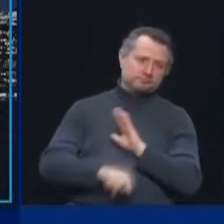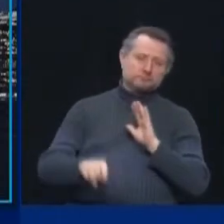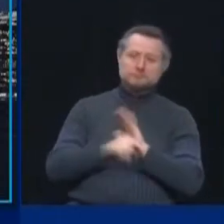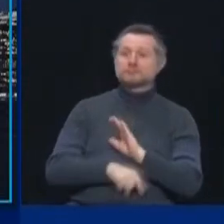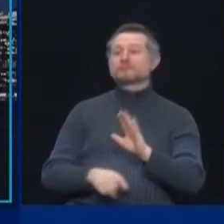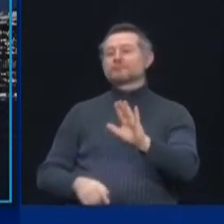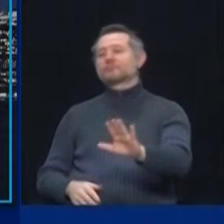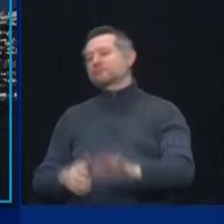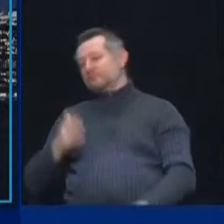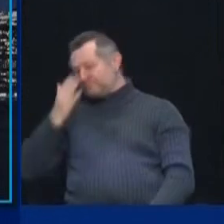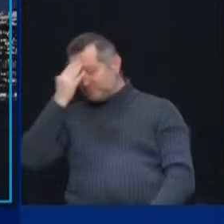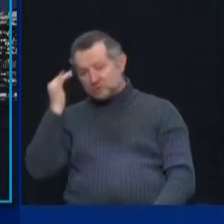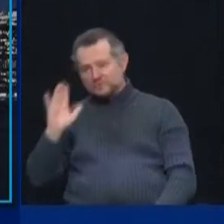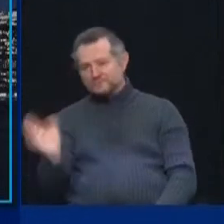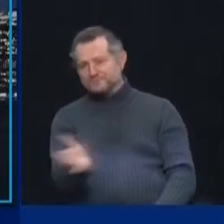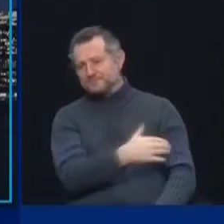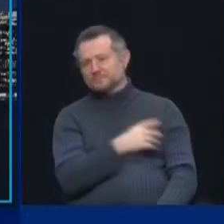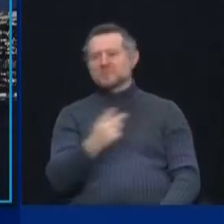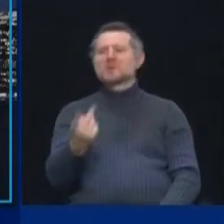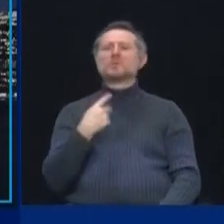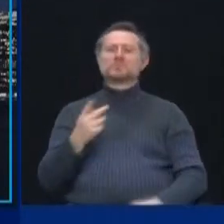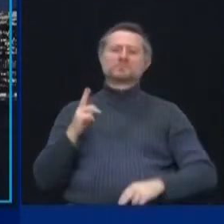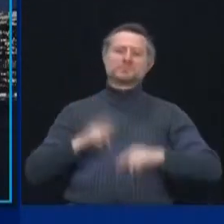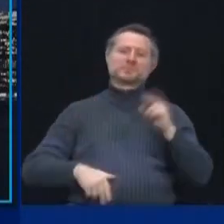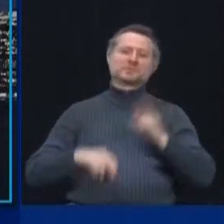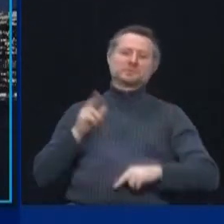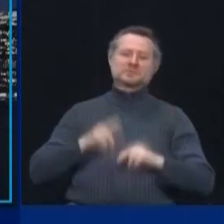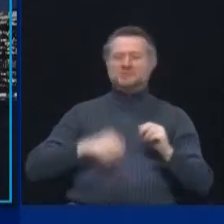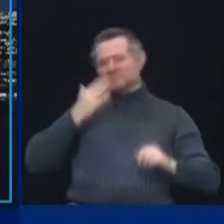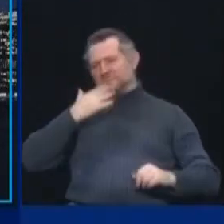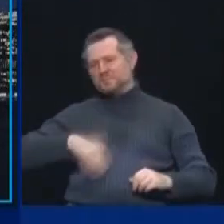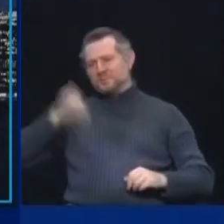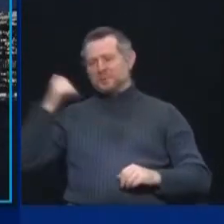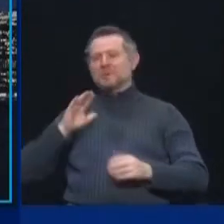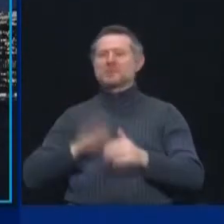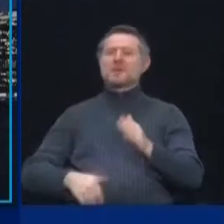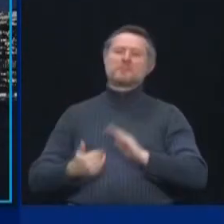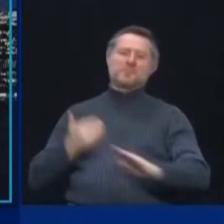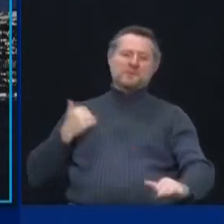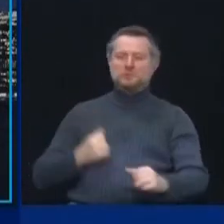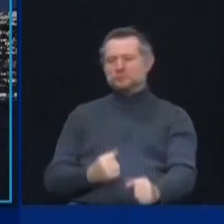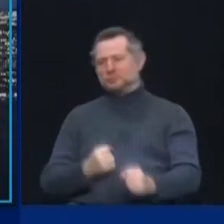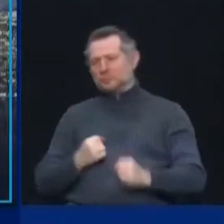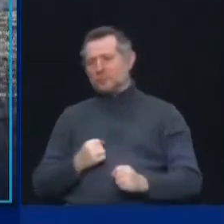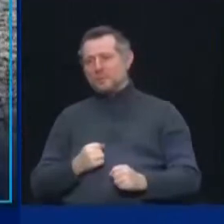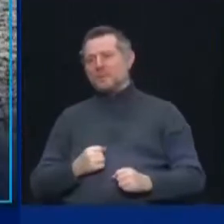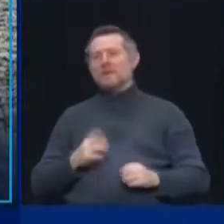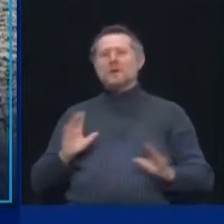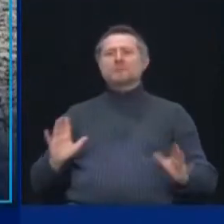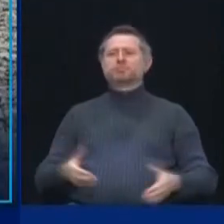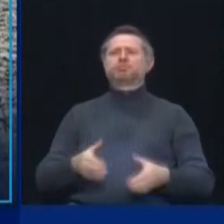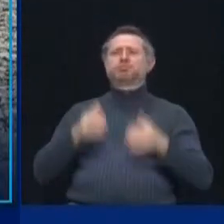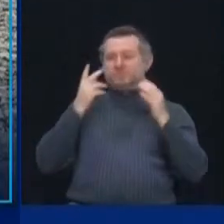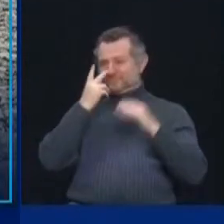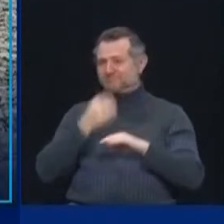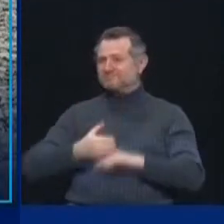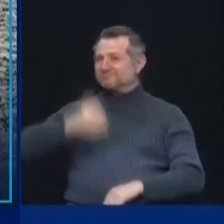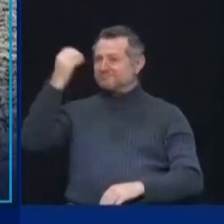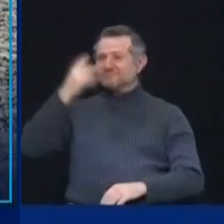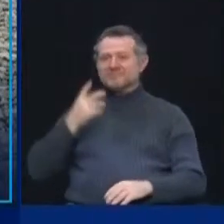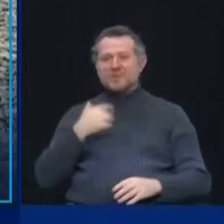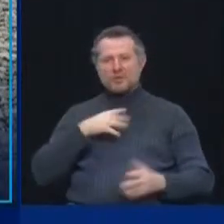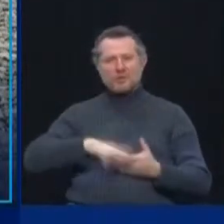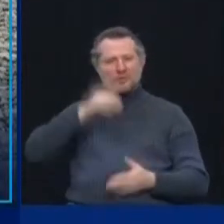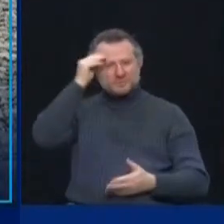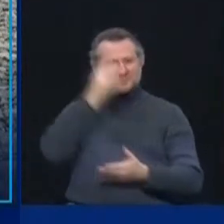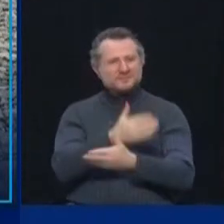built back better than ever before and stronger than ever before, and we learned from it. That's who we